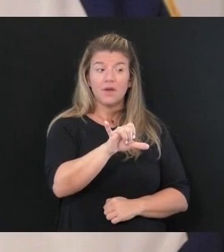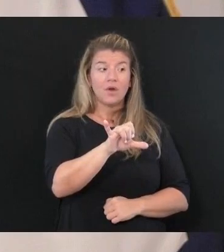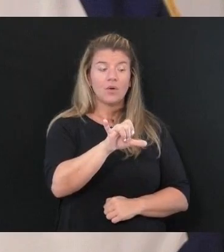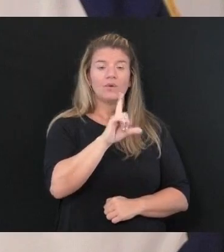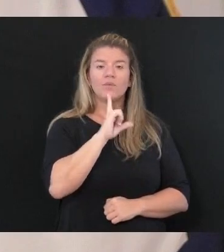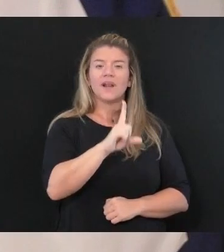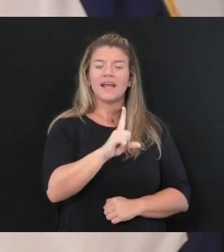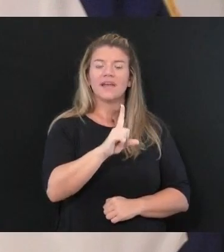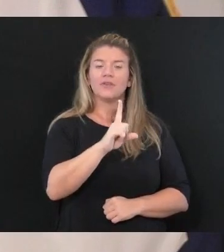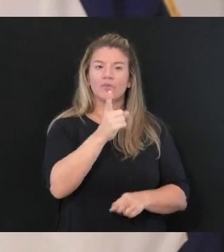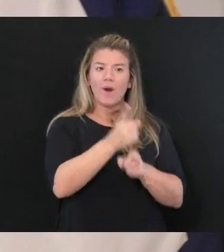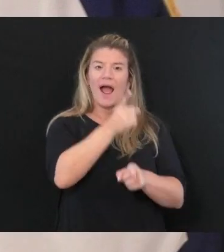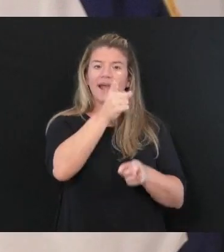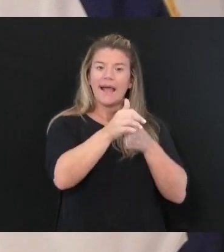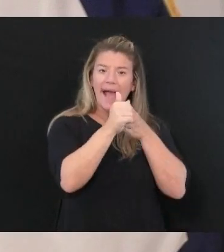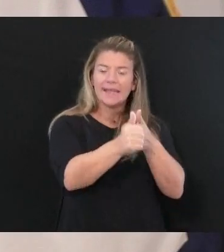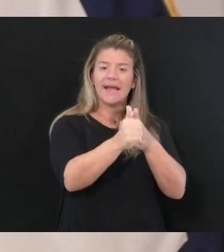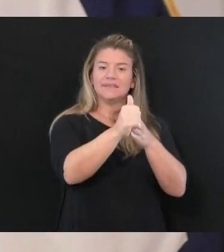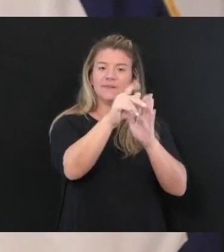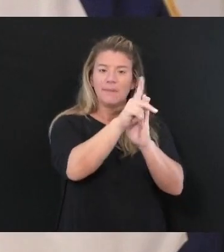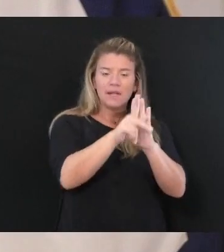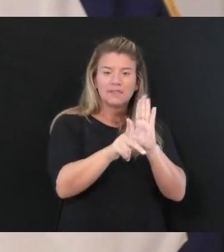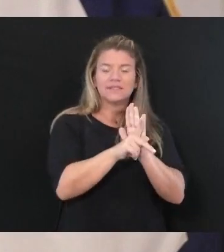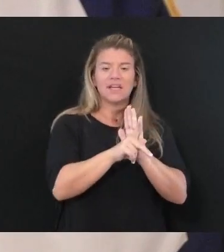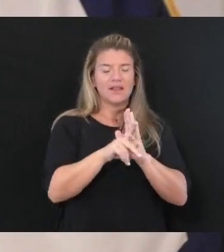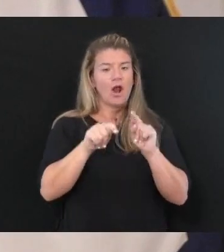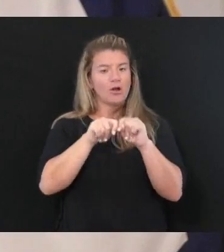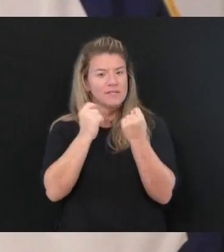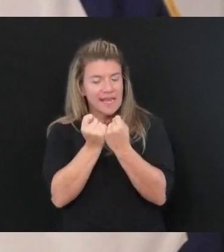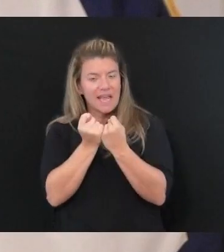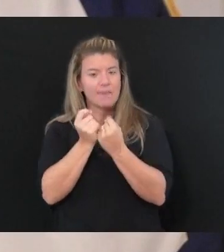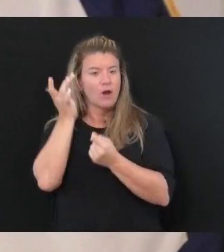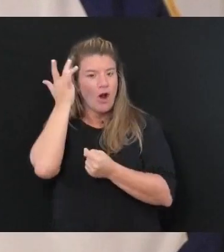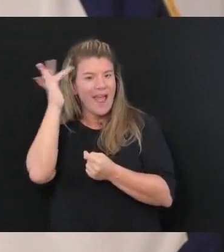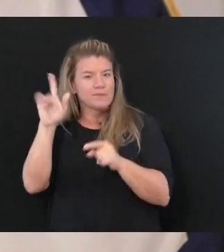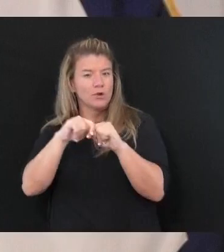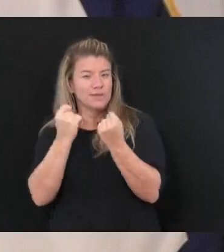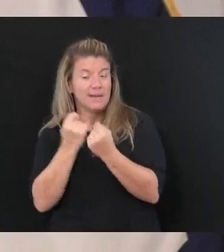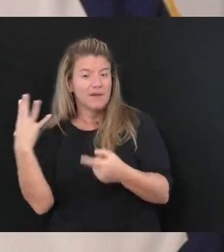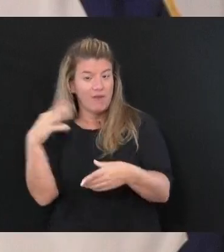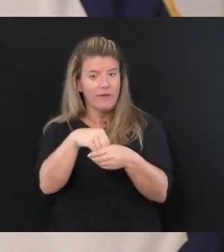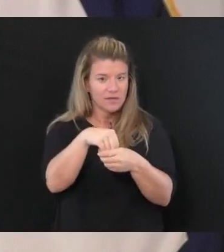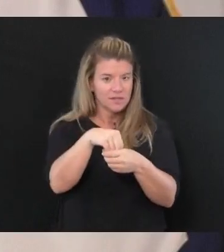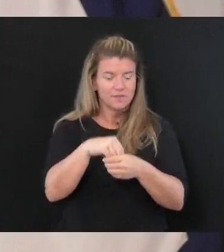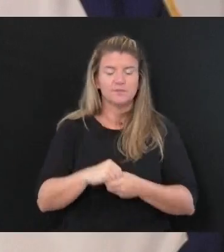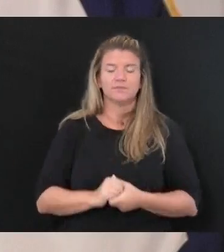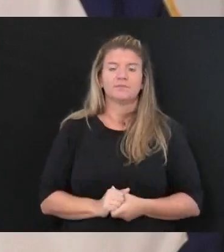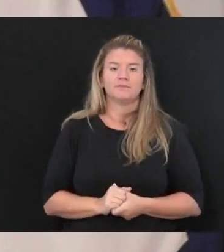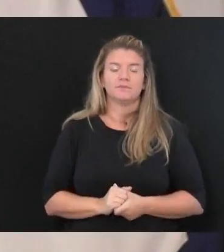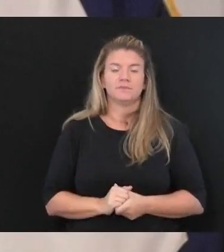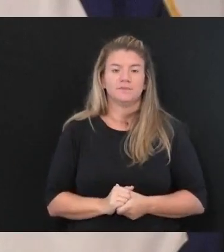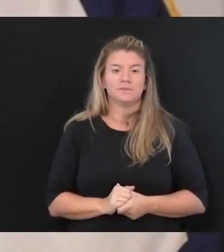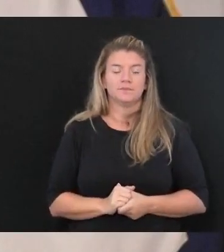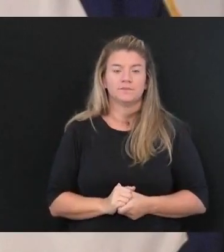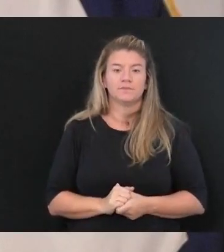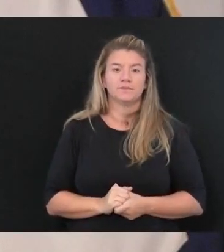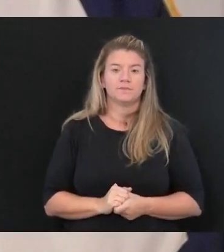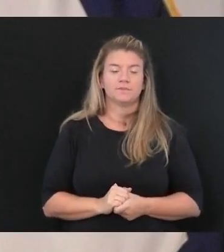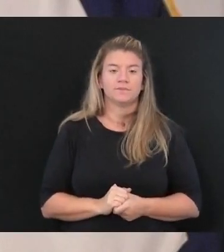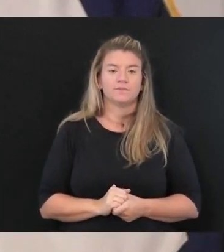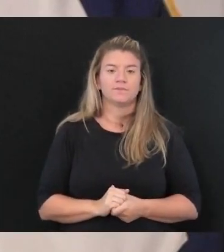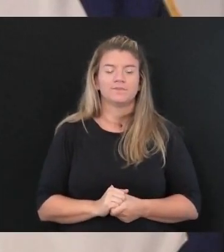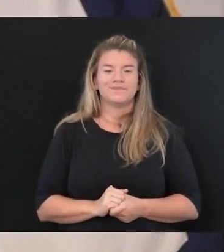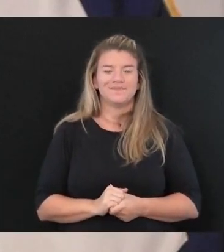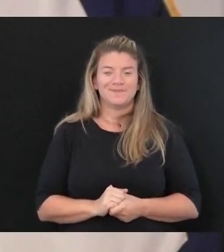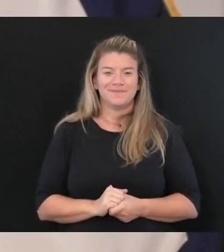smart guidelines and eyes of all of our medical community and all of us. Now, if I could go on real